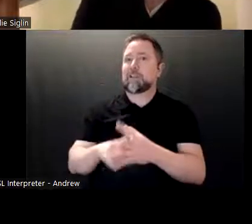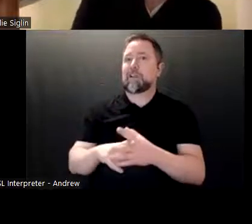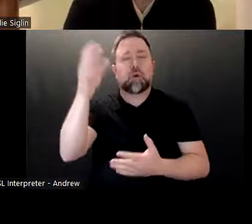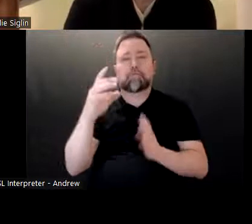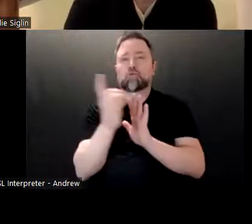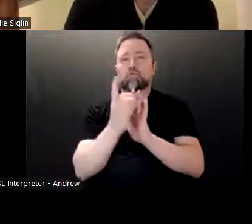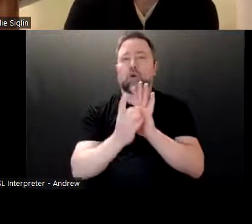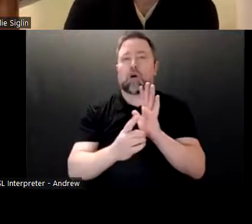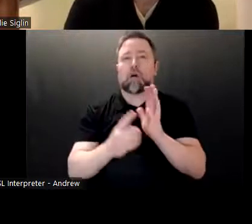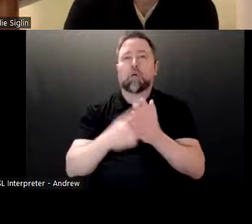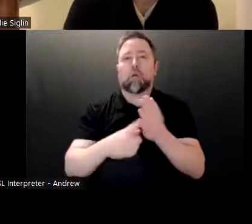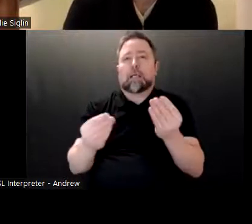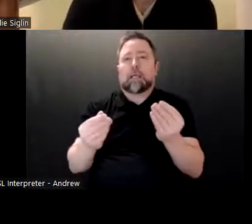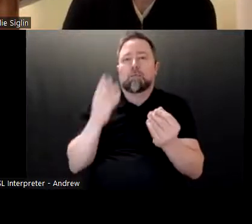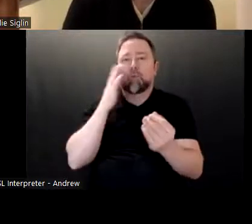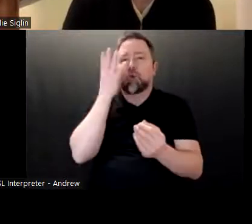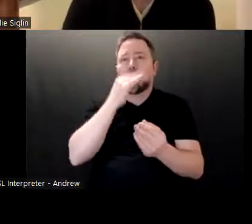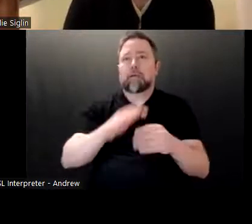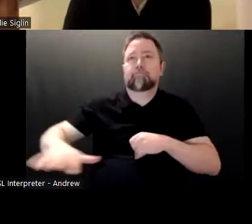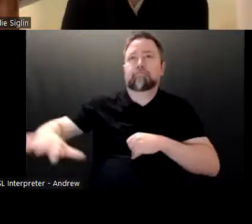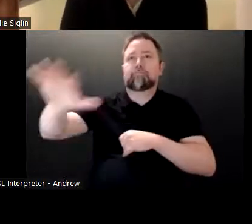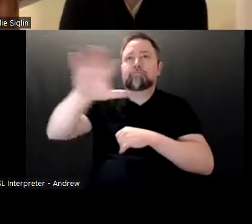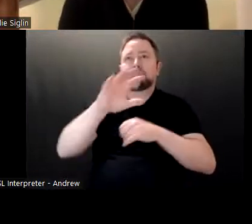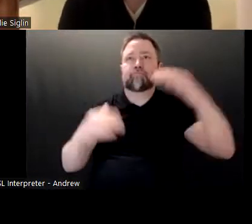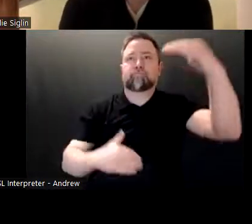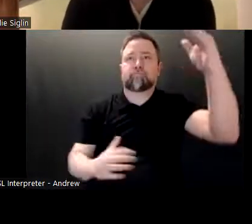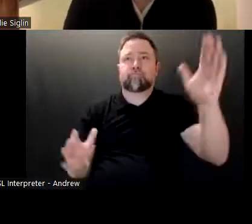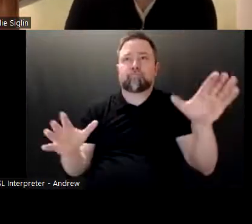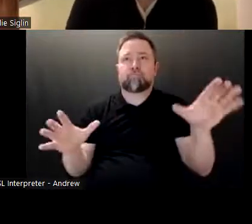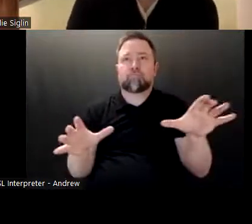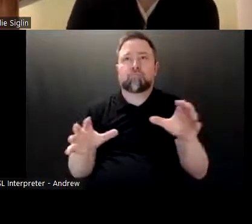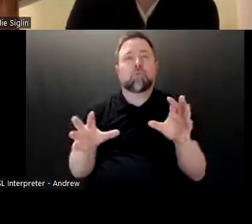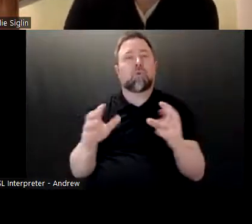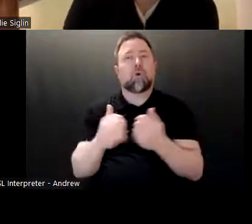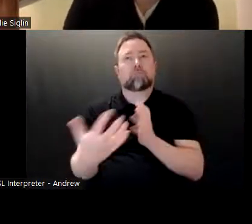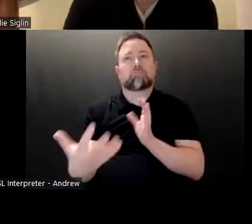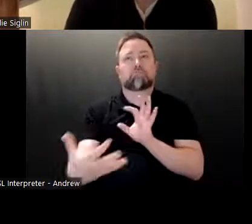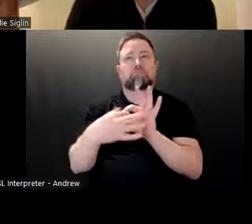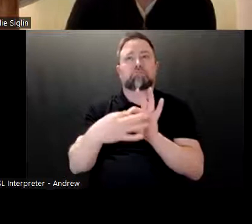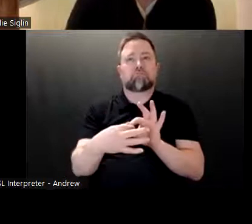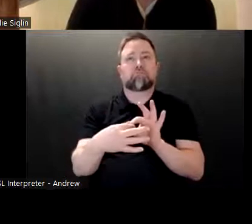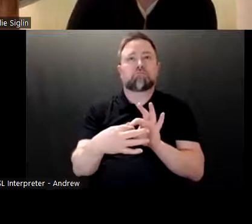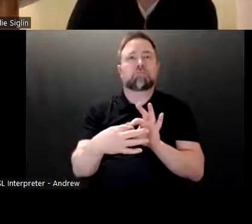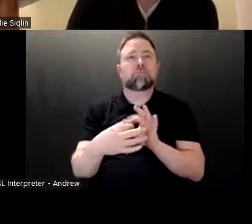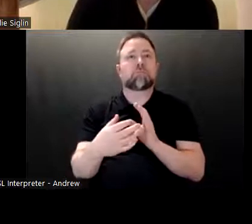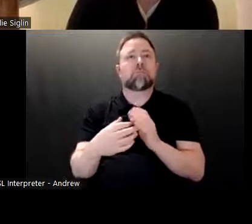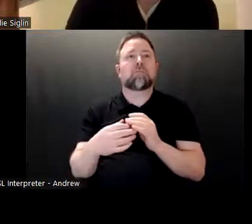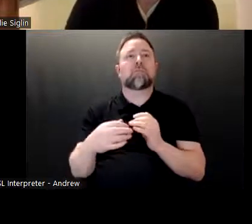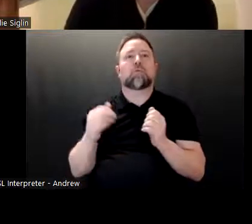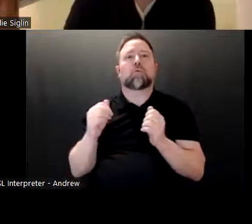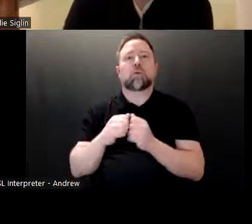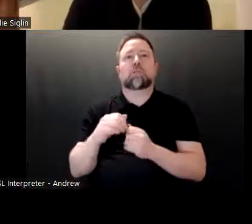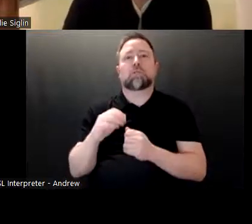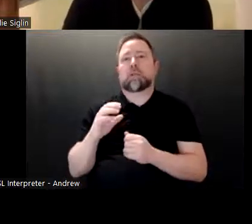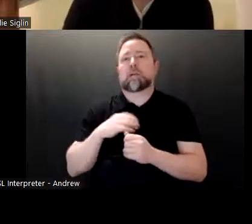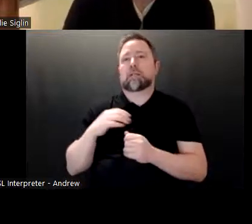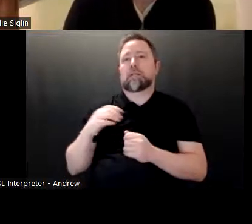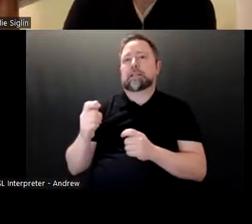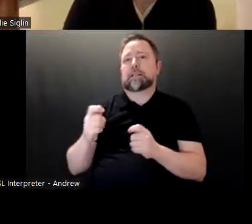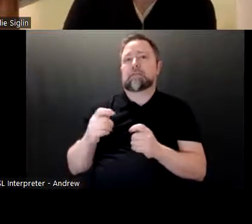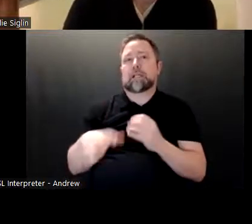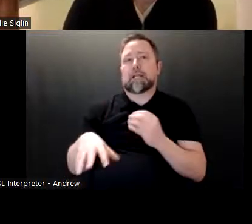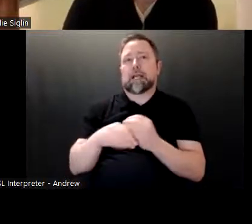stonemason of the studio construction. And he's holding a block of stone, and he has his